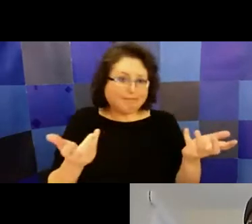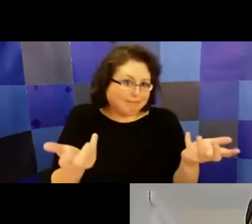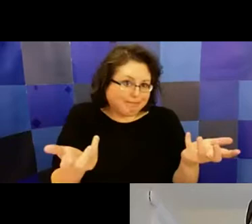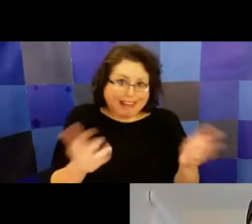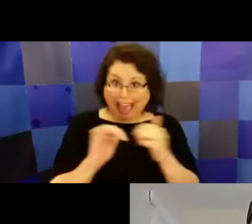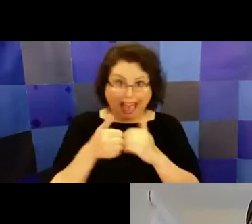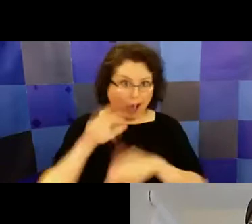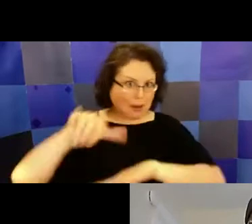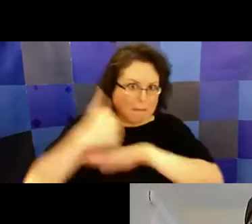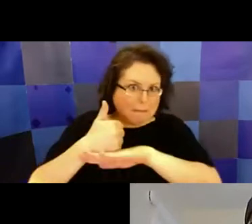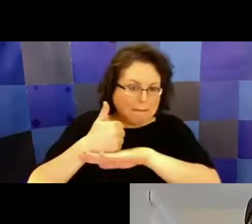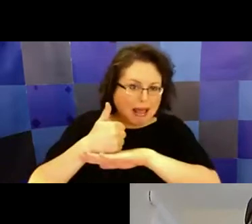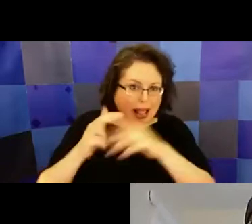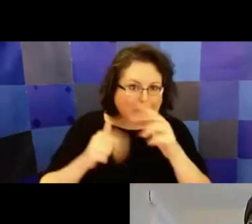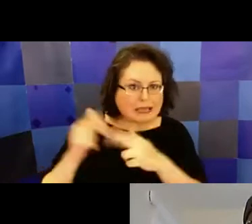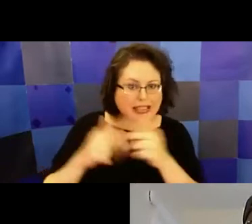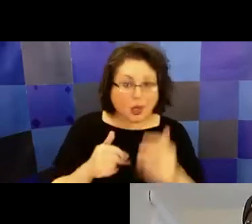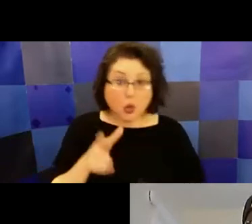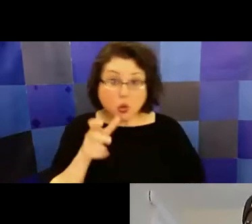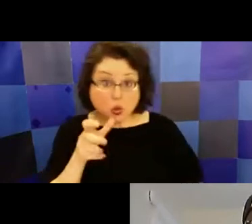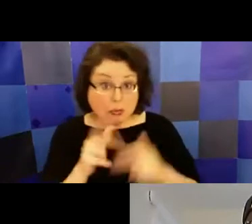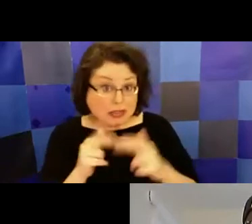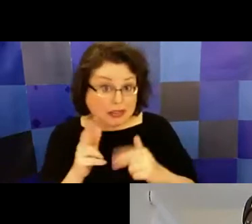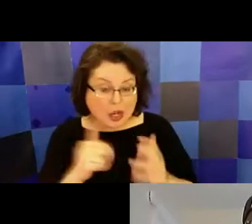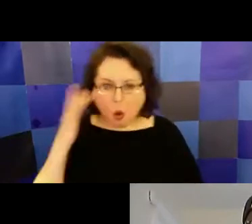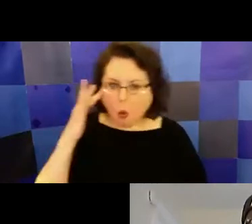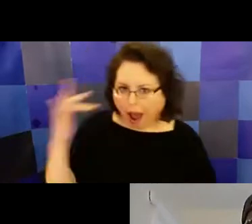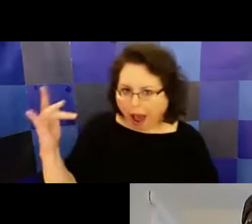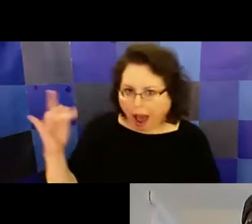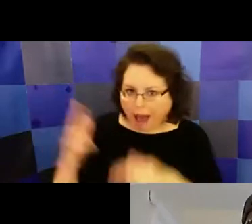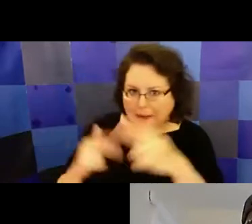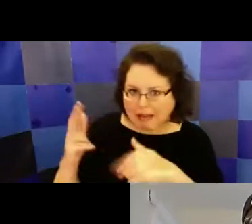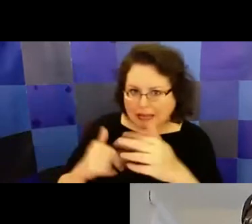built, and by whom and why